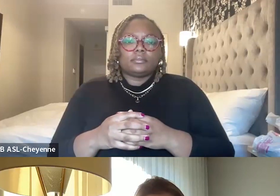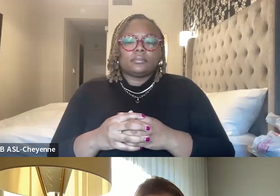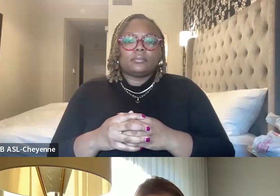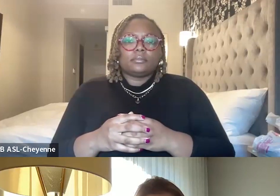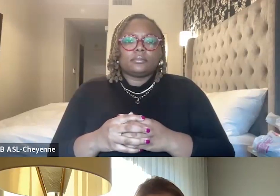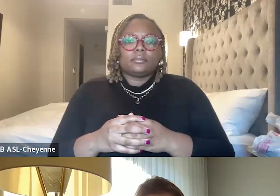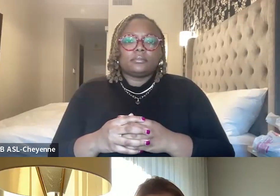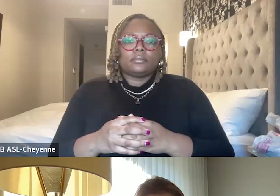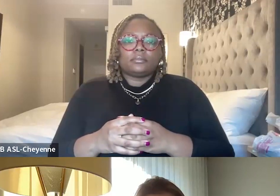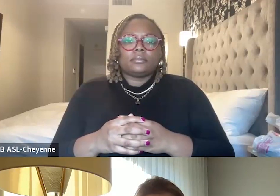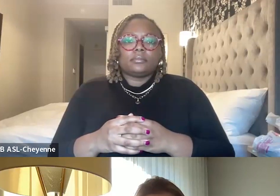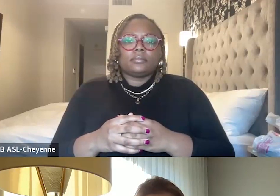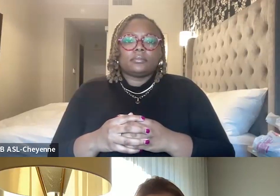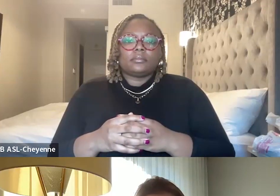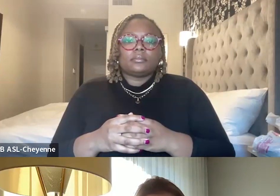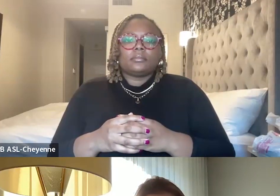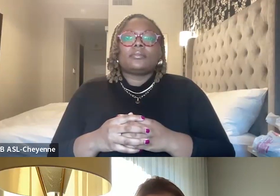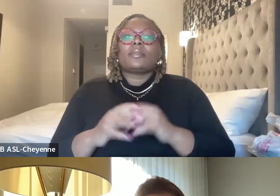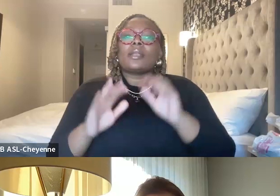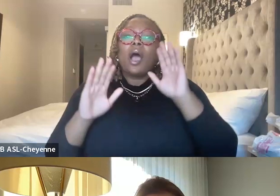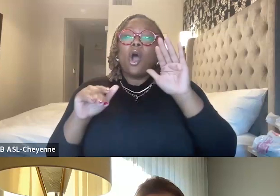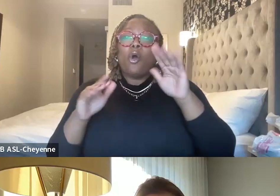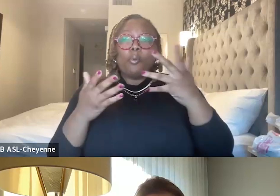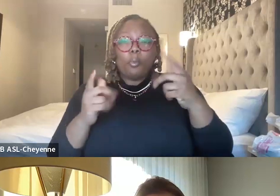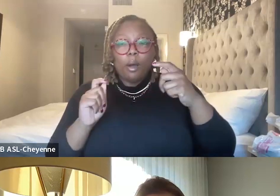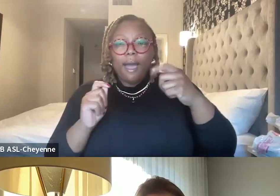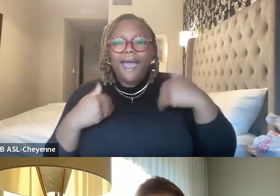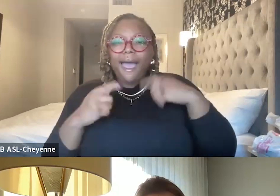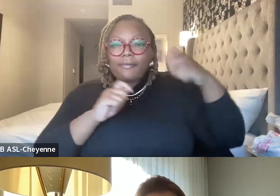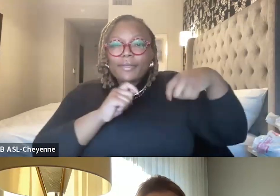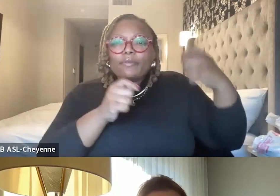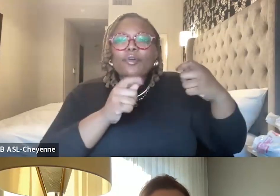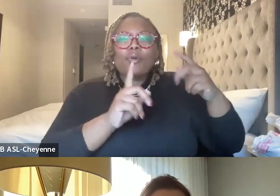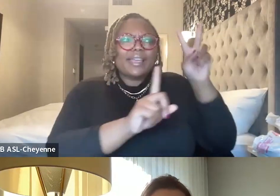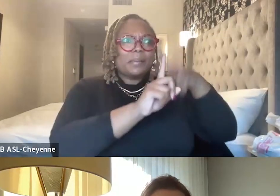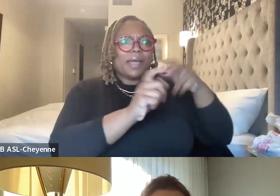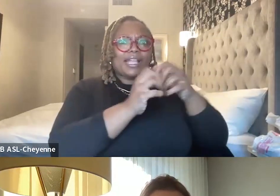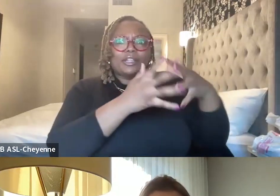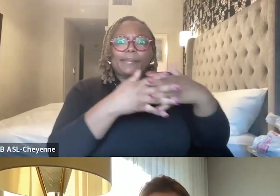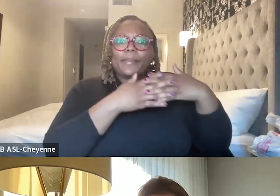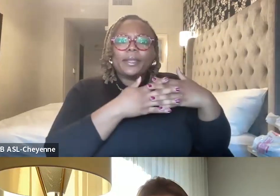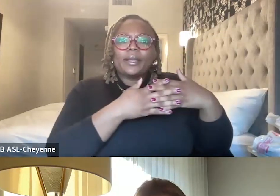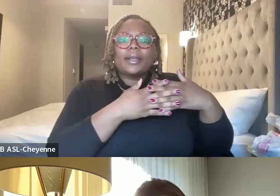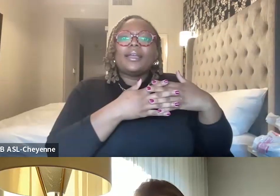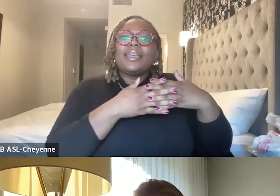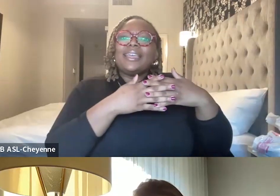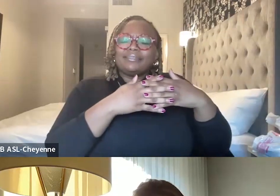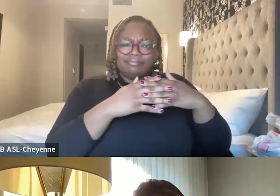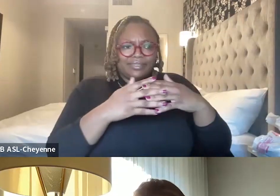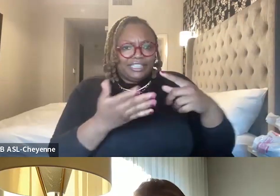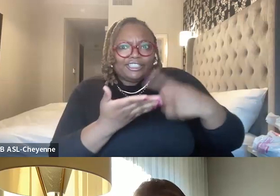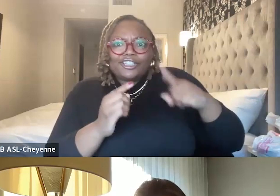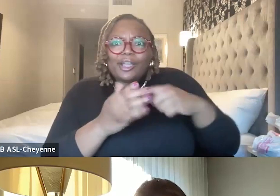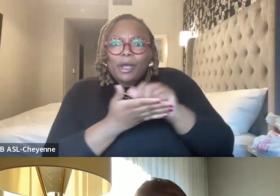I hope it will also work in the US as a way to put the debate of abortion in another level, in a